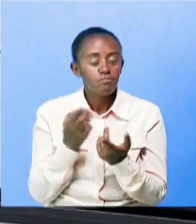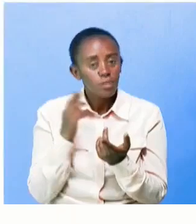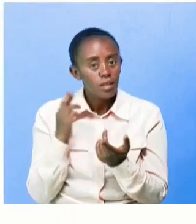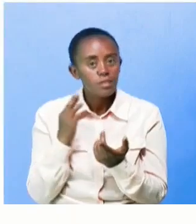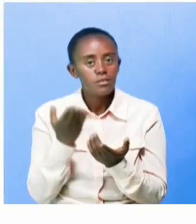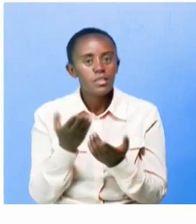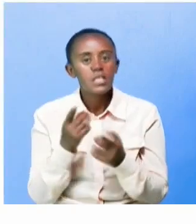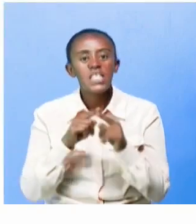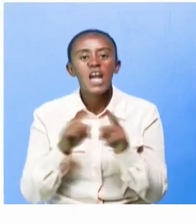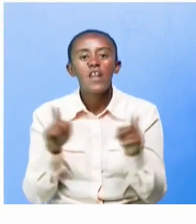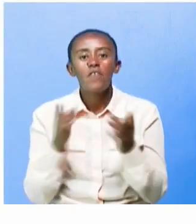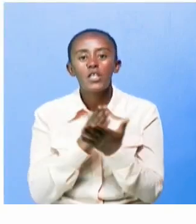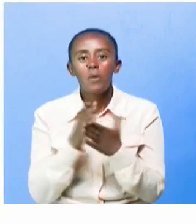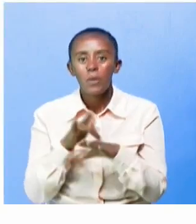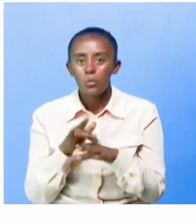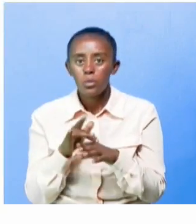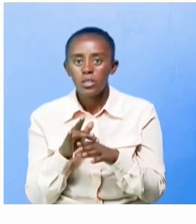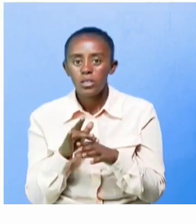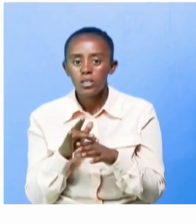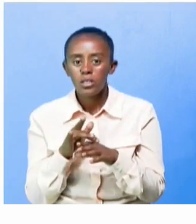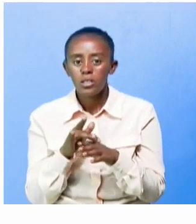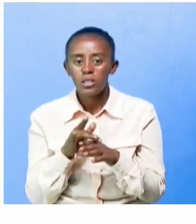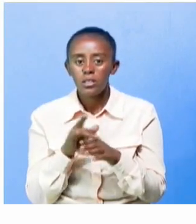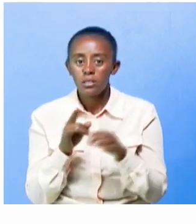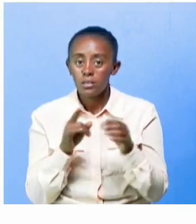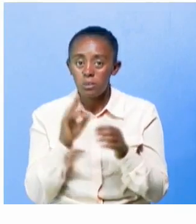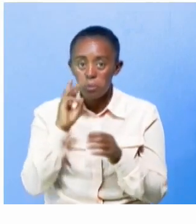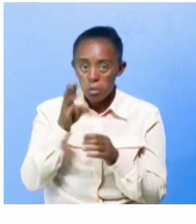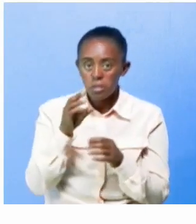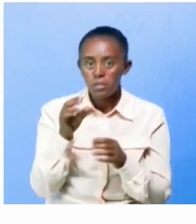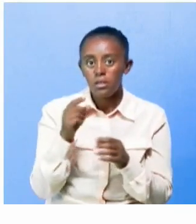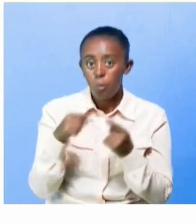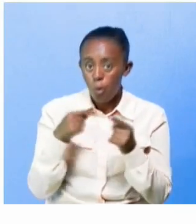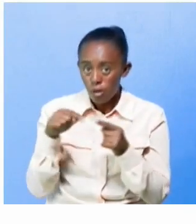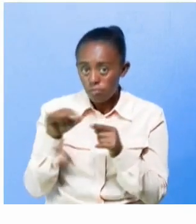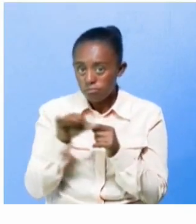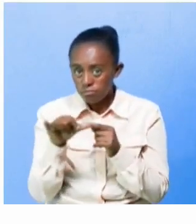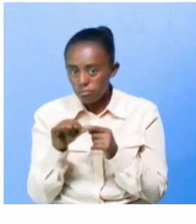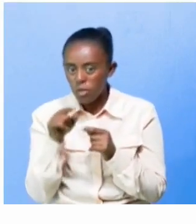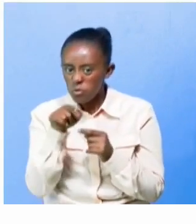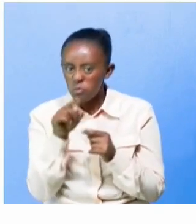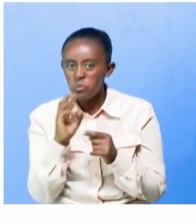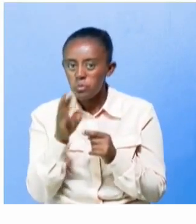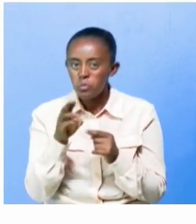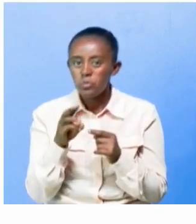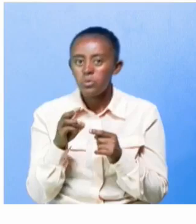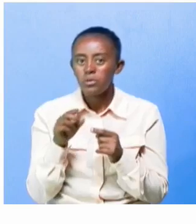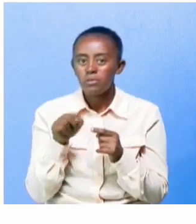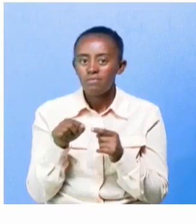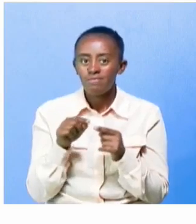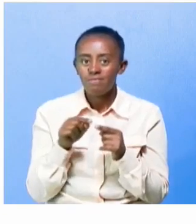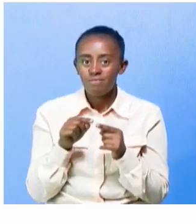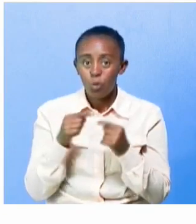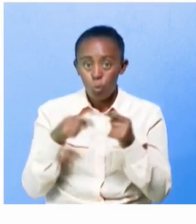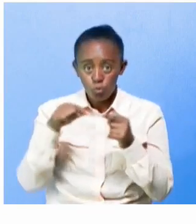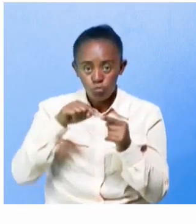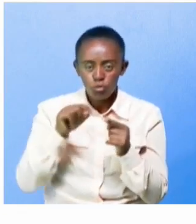the difference between them, like the one you see above here, is strong determination.